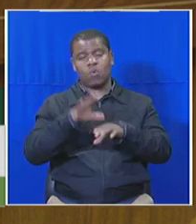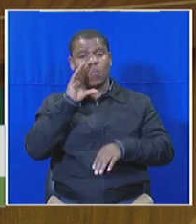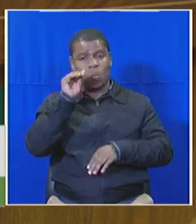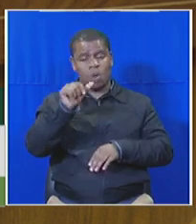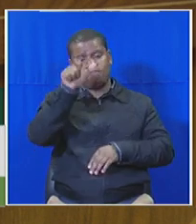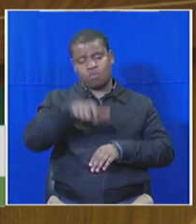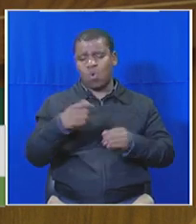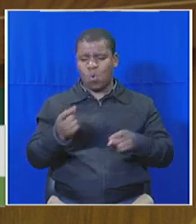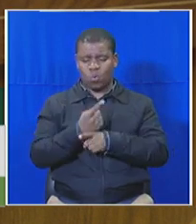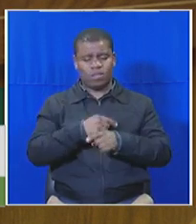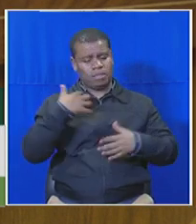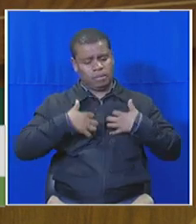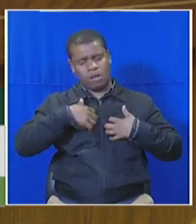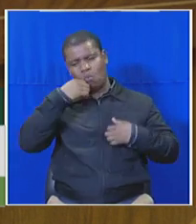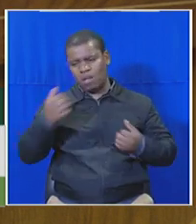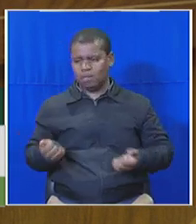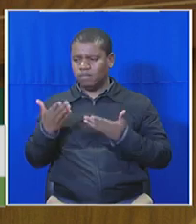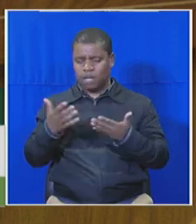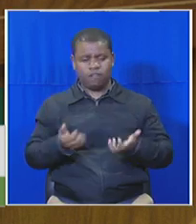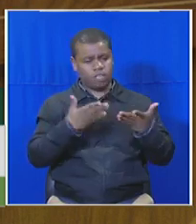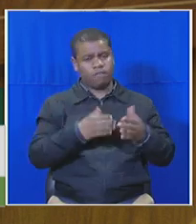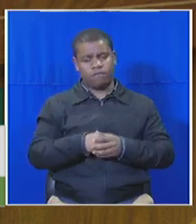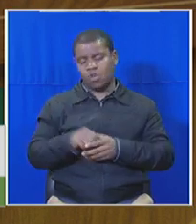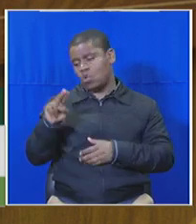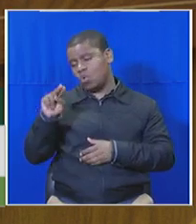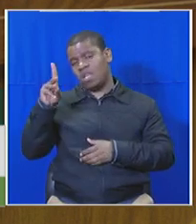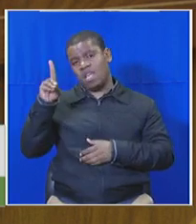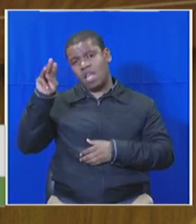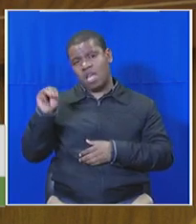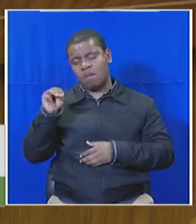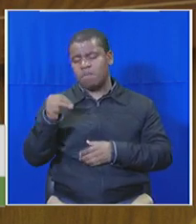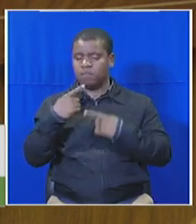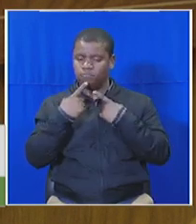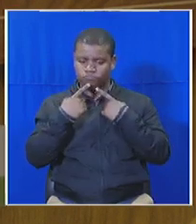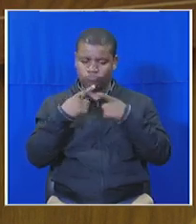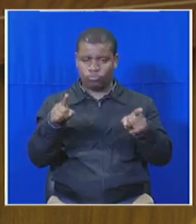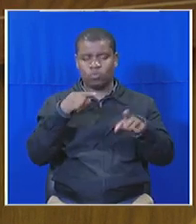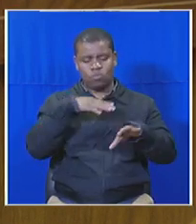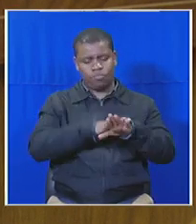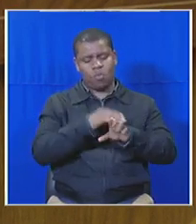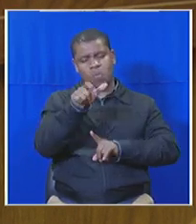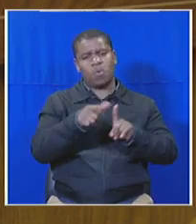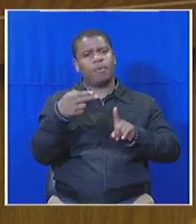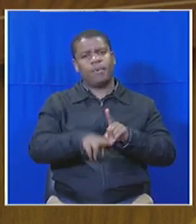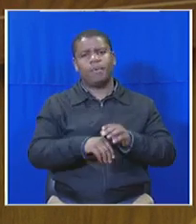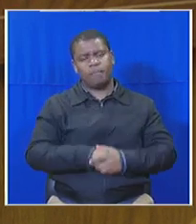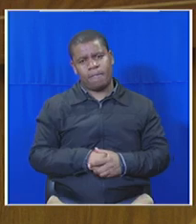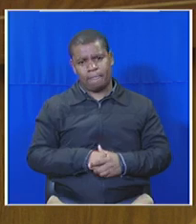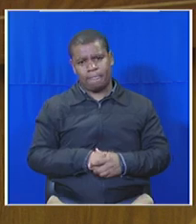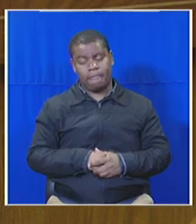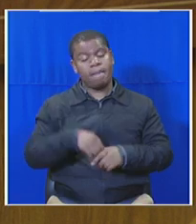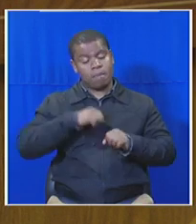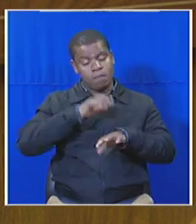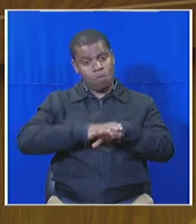of the country. The United Democratic Movement expresses its shock by his passing on. We would like to pass